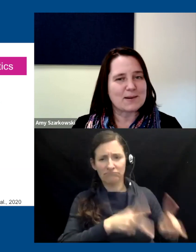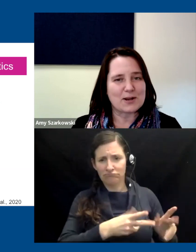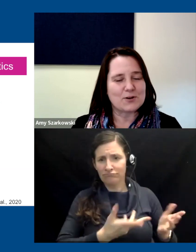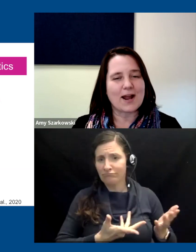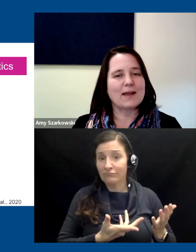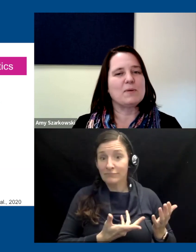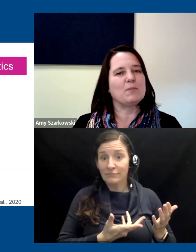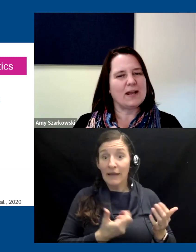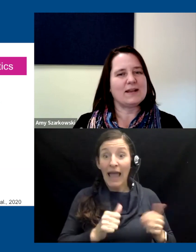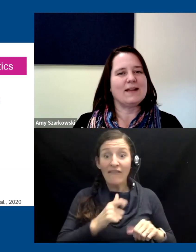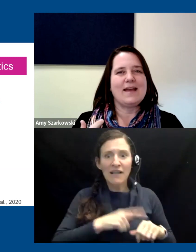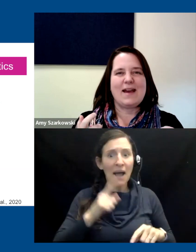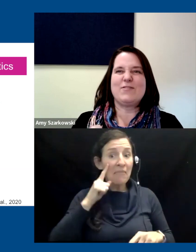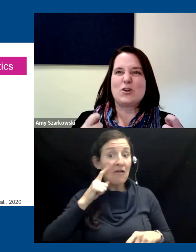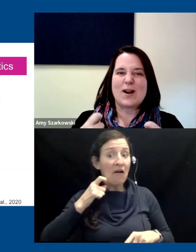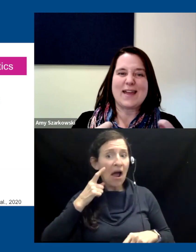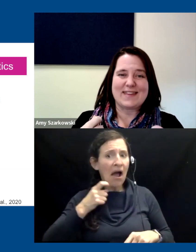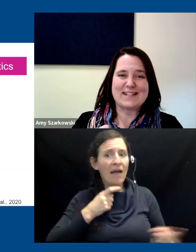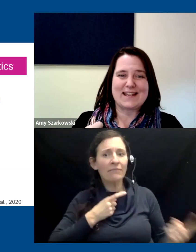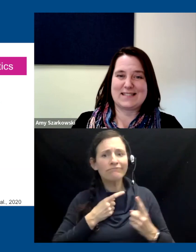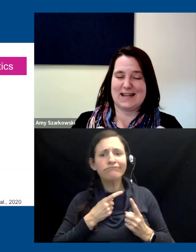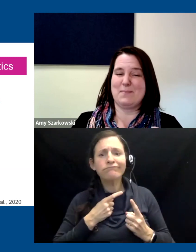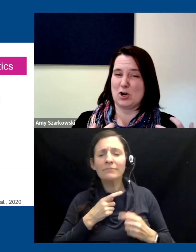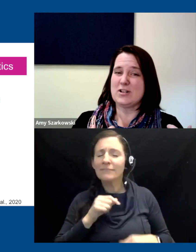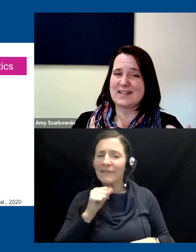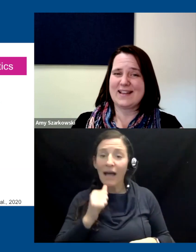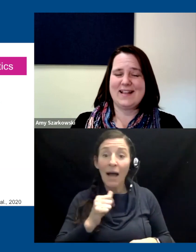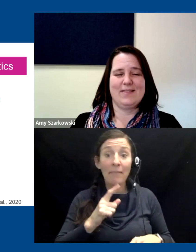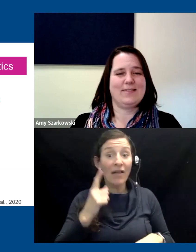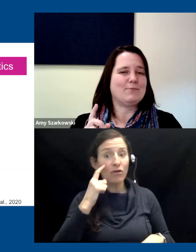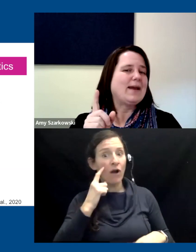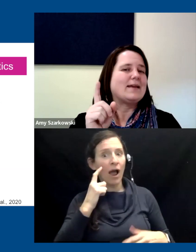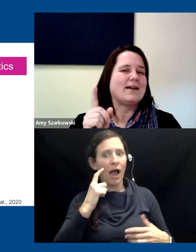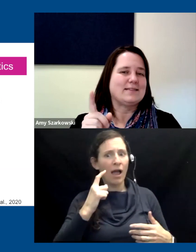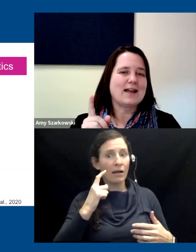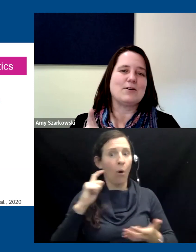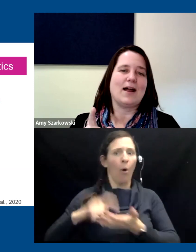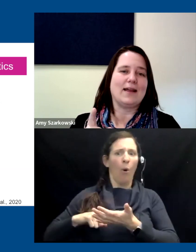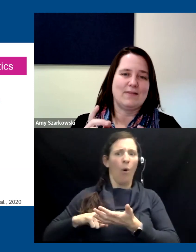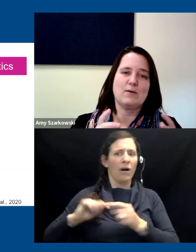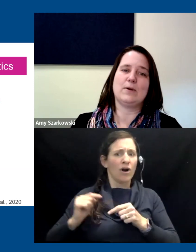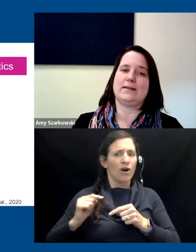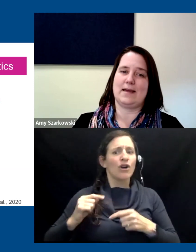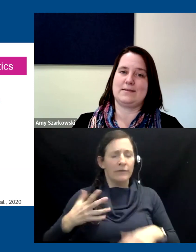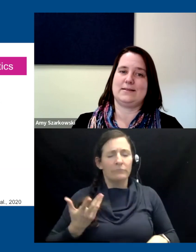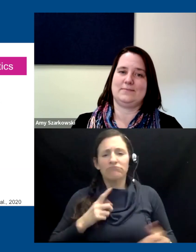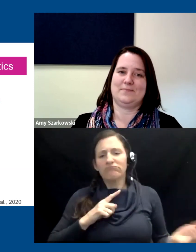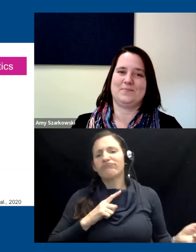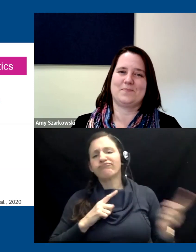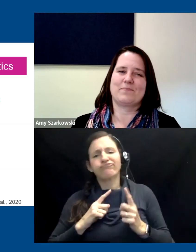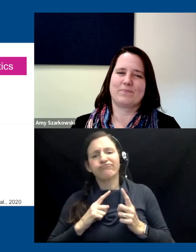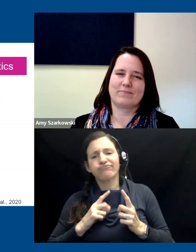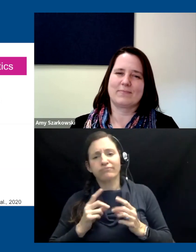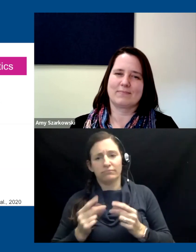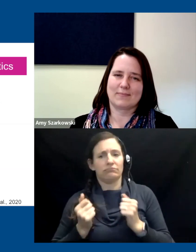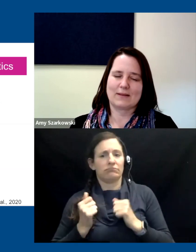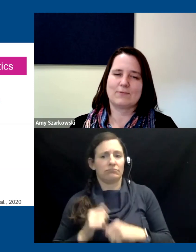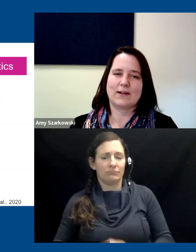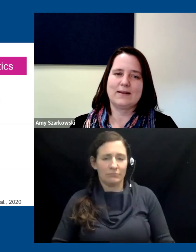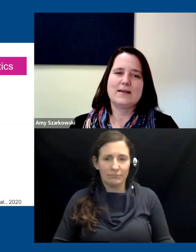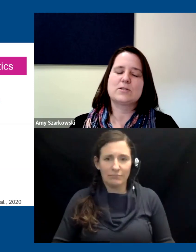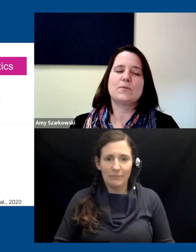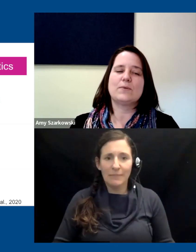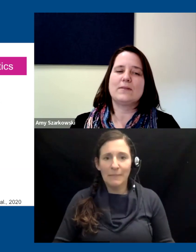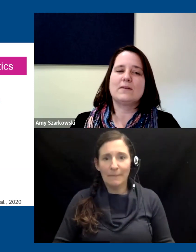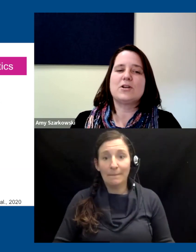come every time I cry, but when I have the cry that indicates that I'm hurt, they recognize that cry and they will attend.